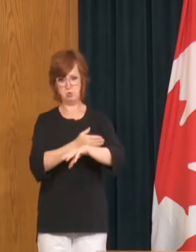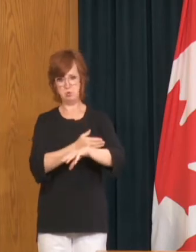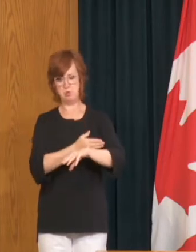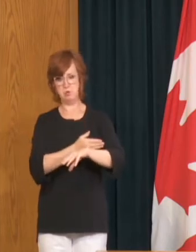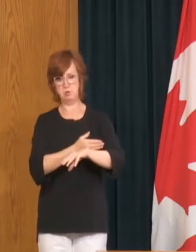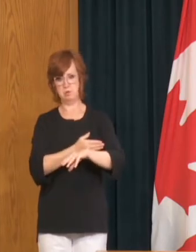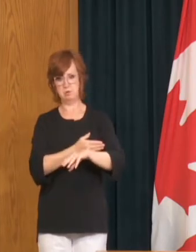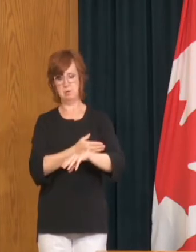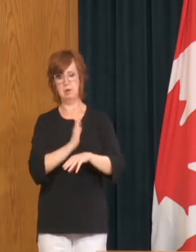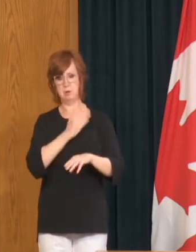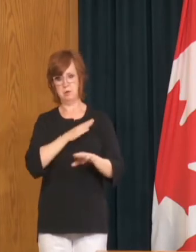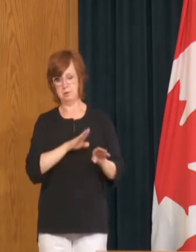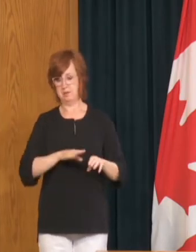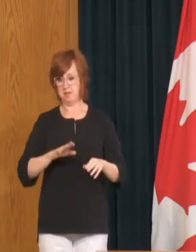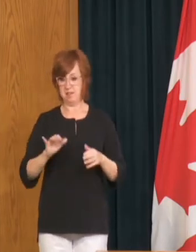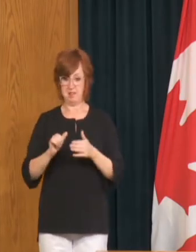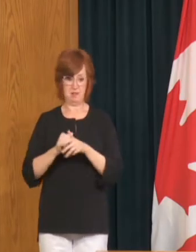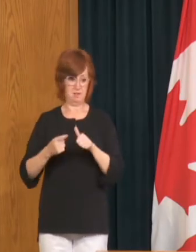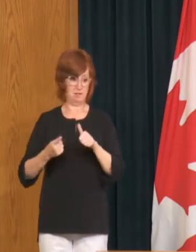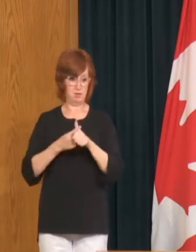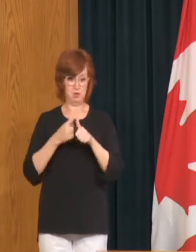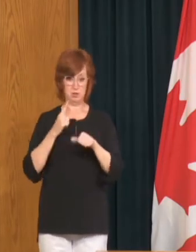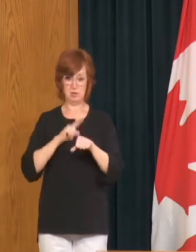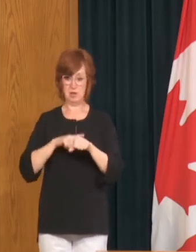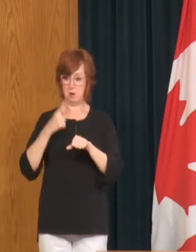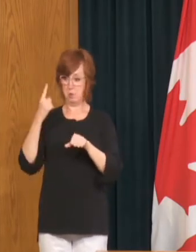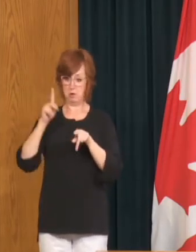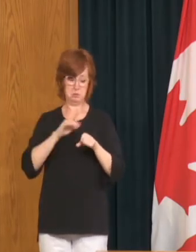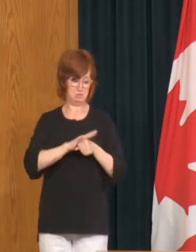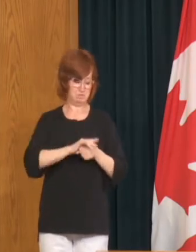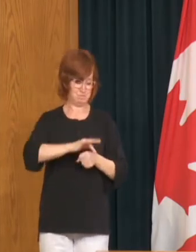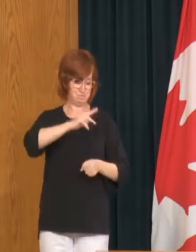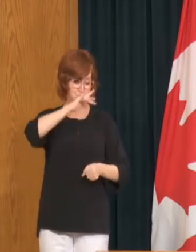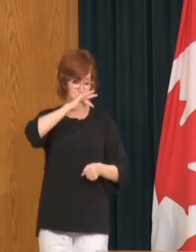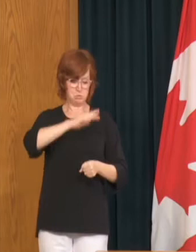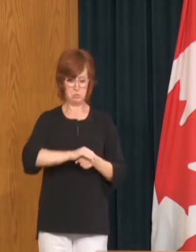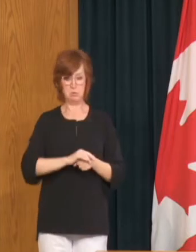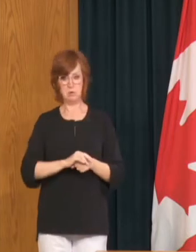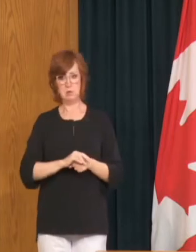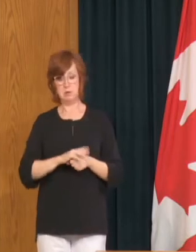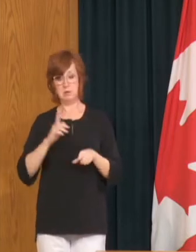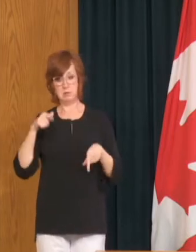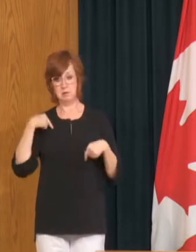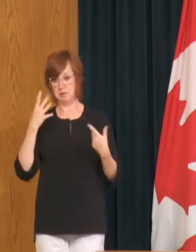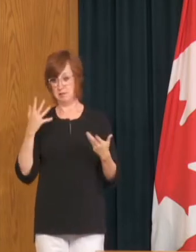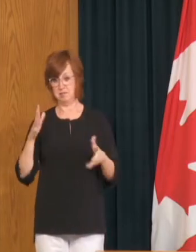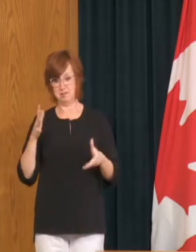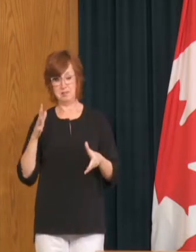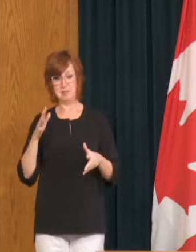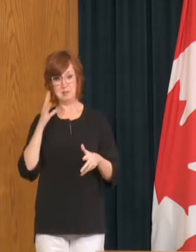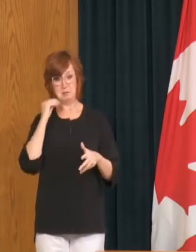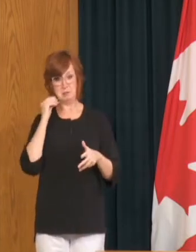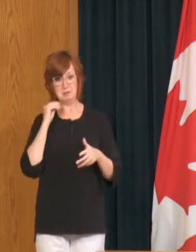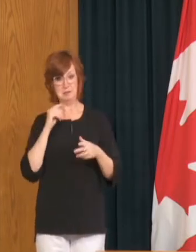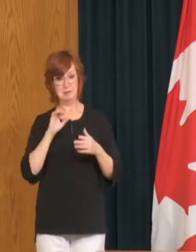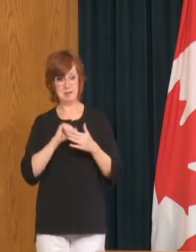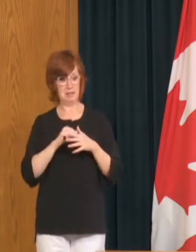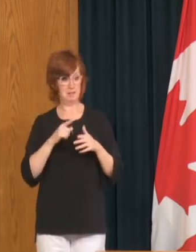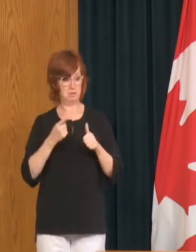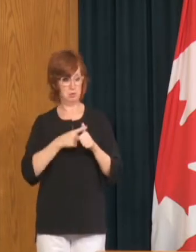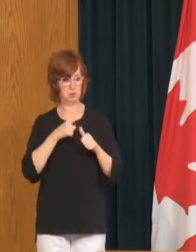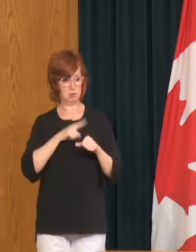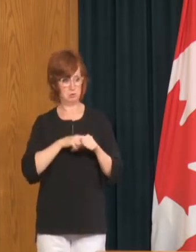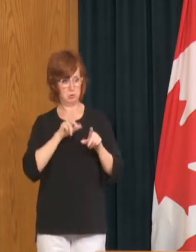first time, for sure, even this session, that someone has maybe stepped out of line to some degree,